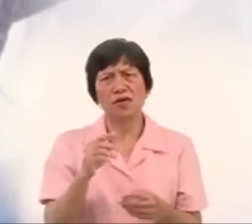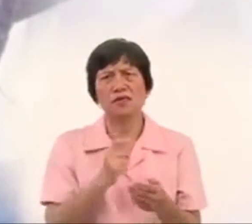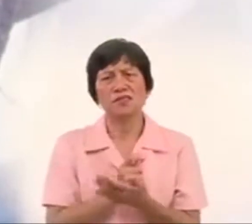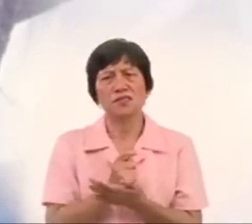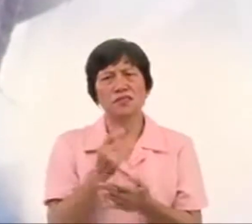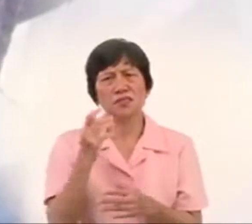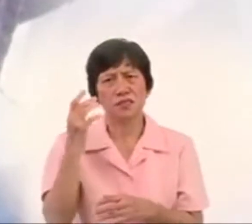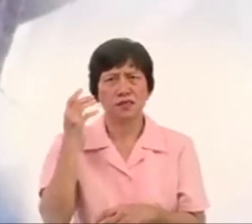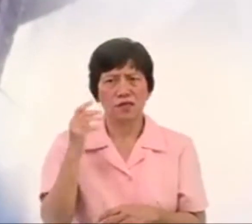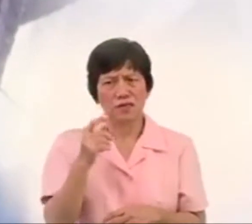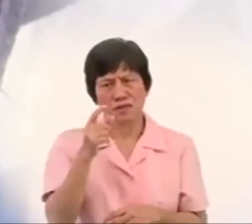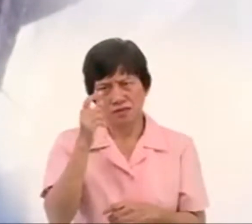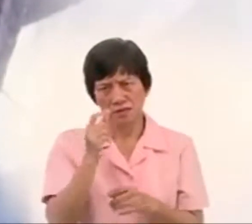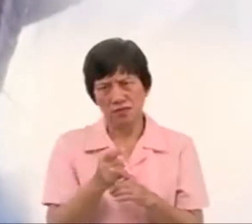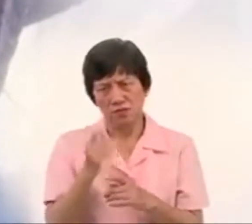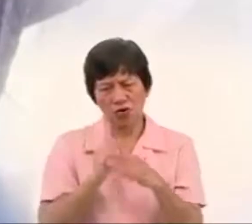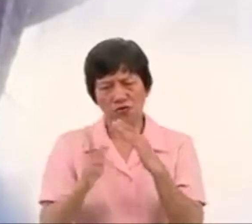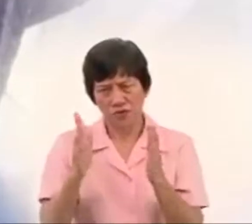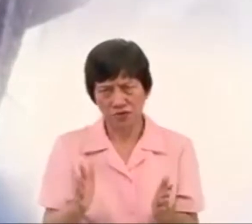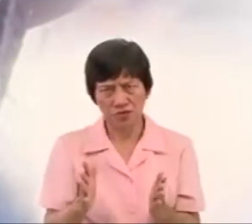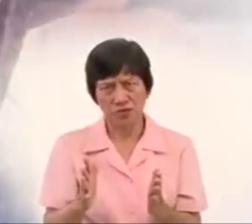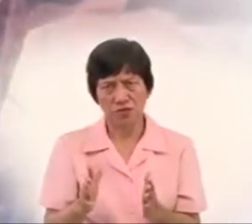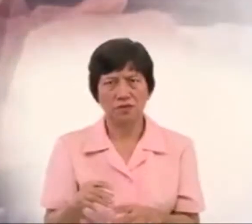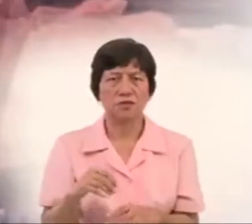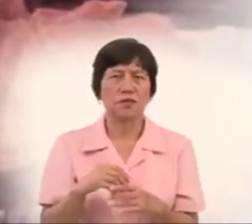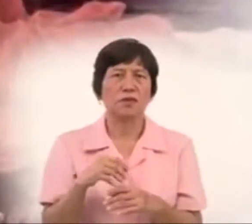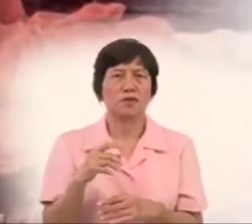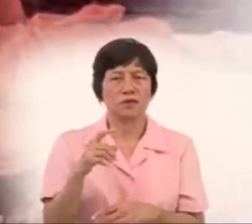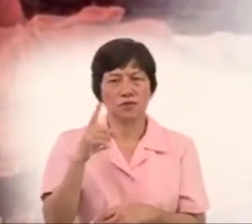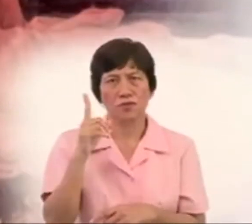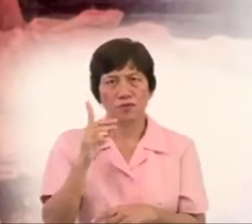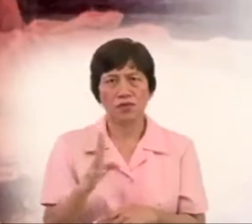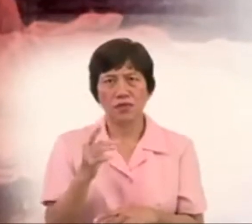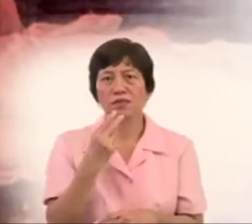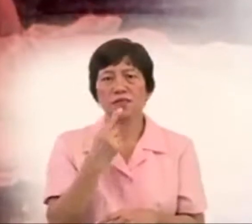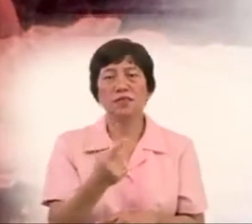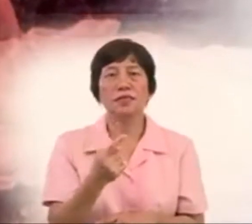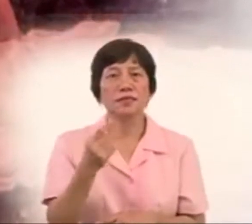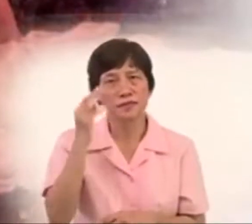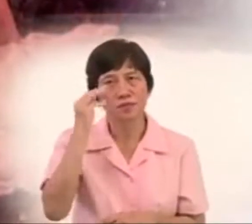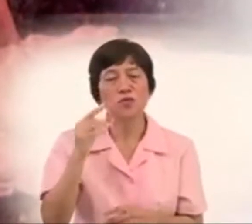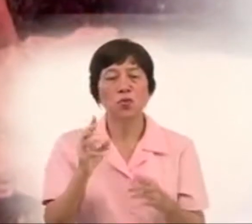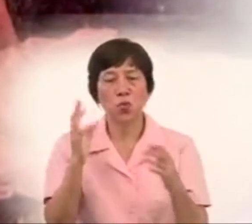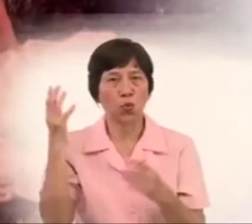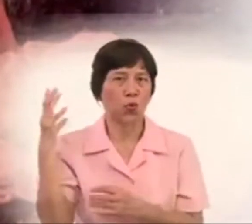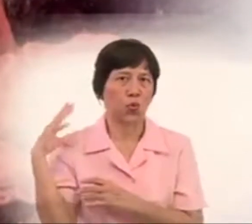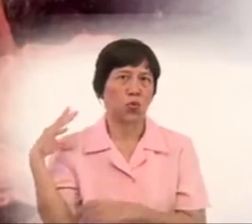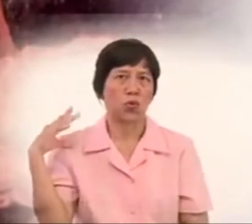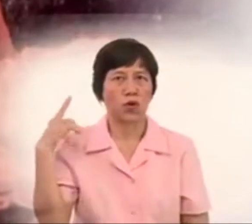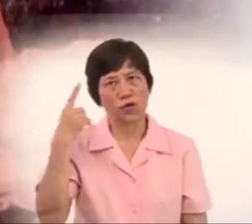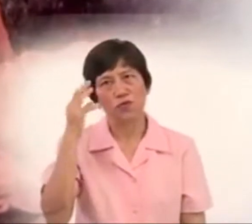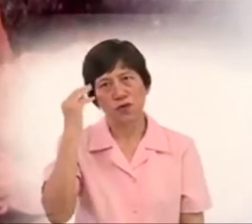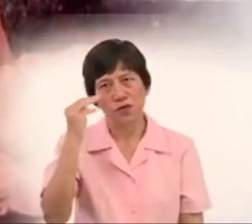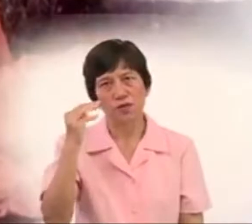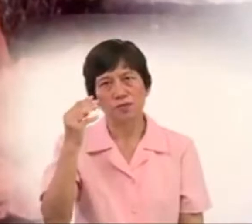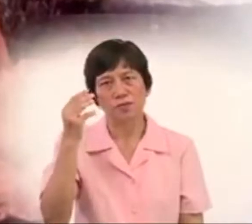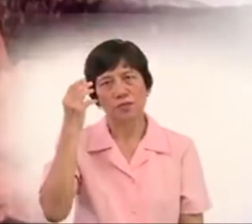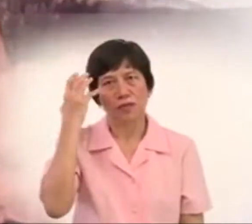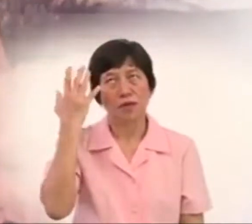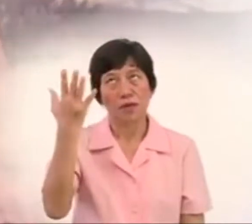in the cave on Mount Horeb. God tells him to wait for him. He will pass